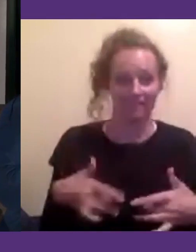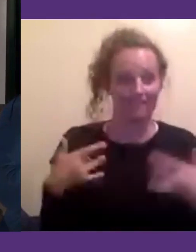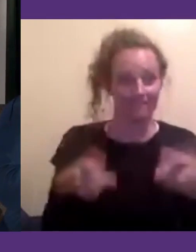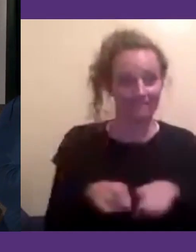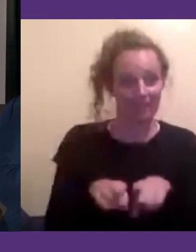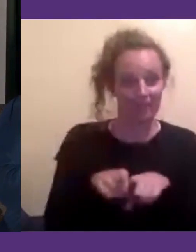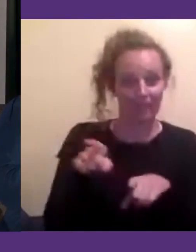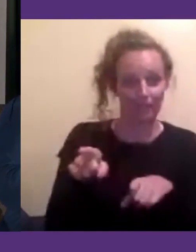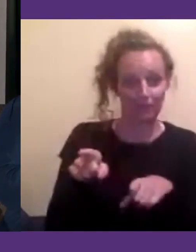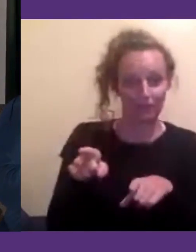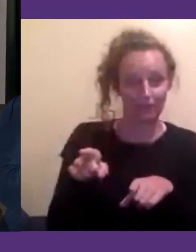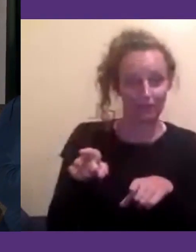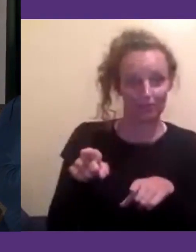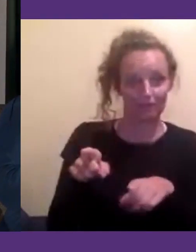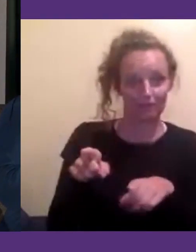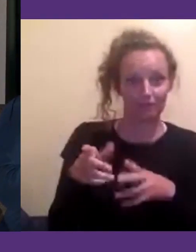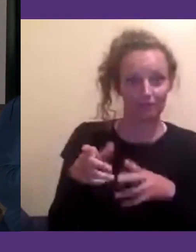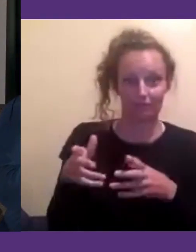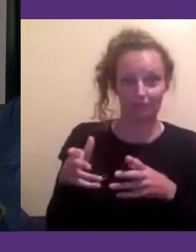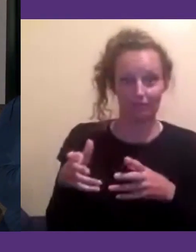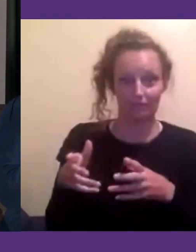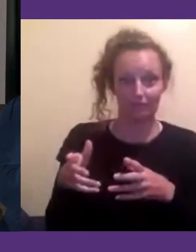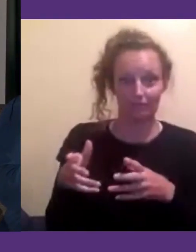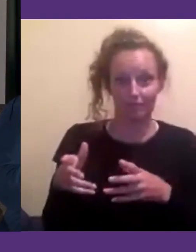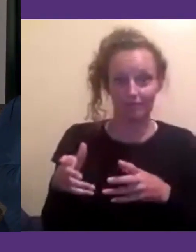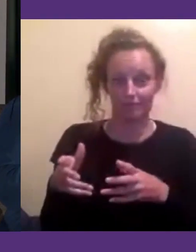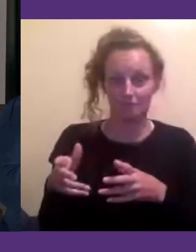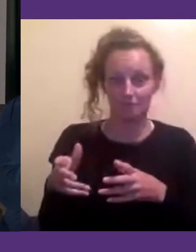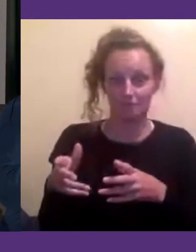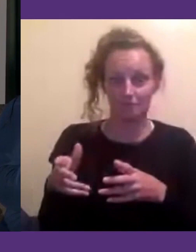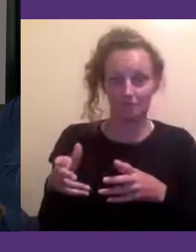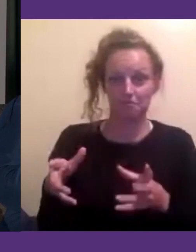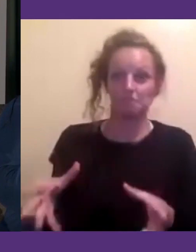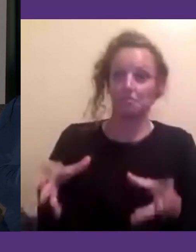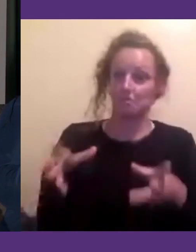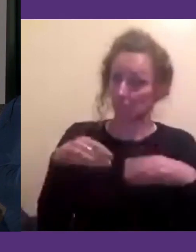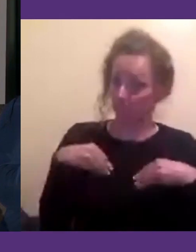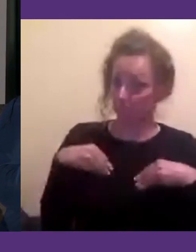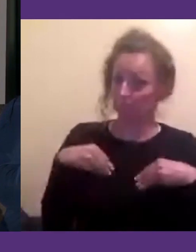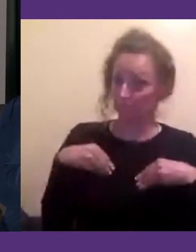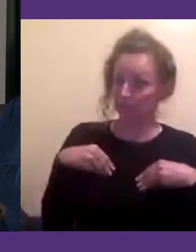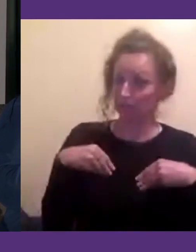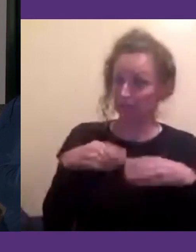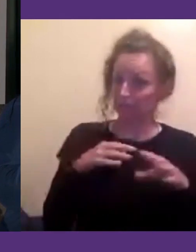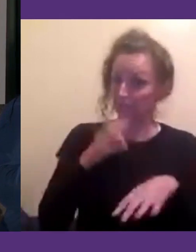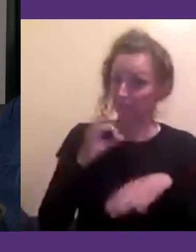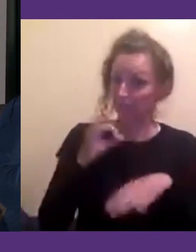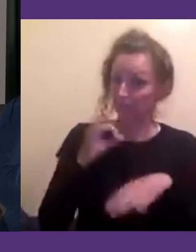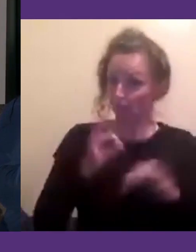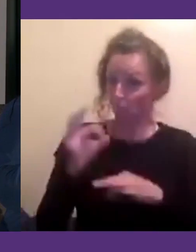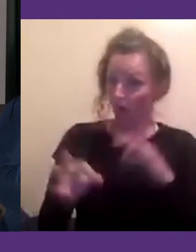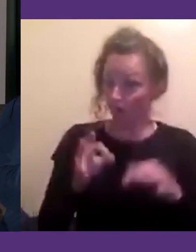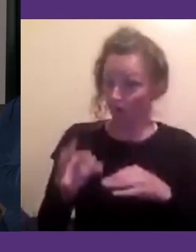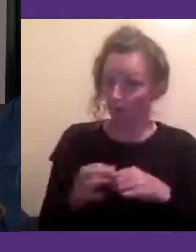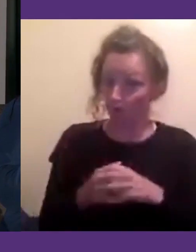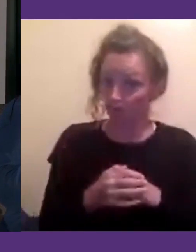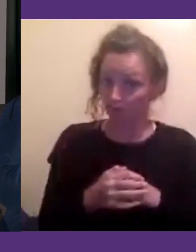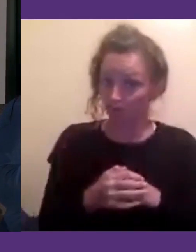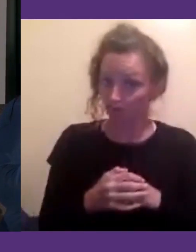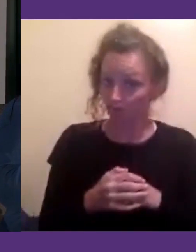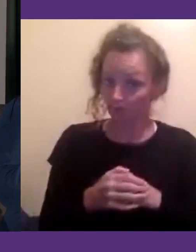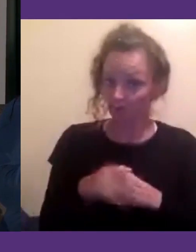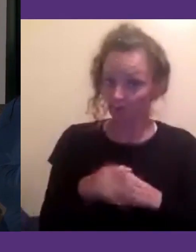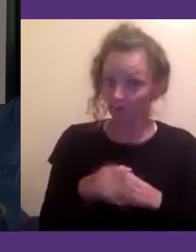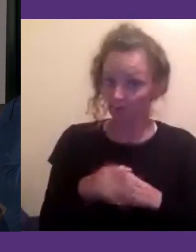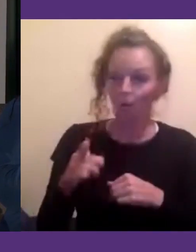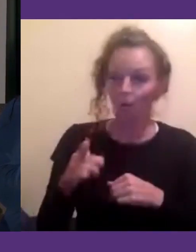of disability. Are you conscious that you're sort of representing in the stories you're telling in a particular way, and being